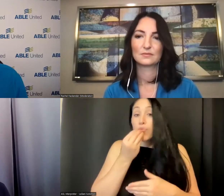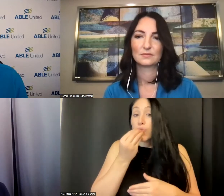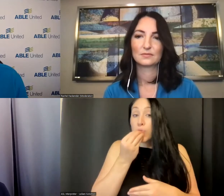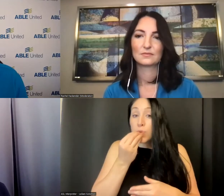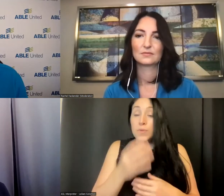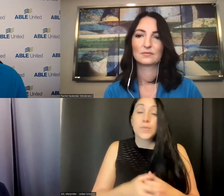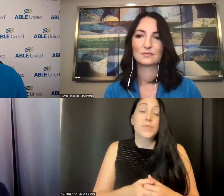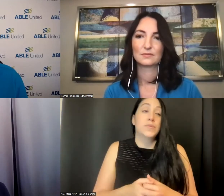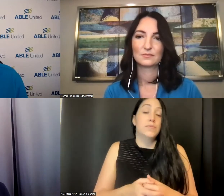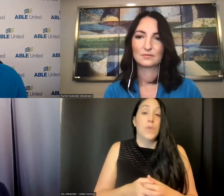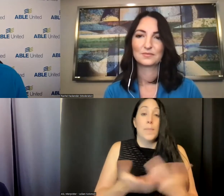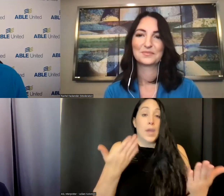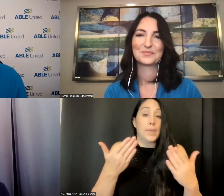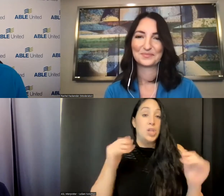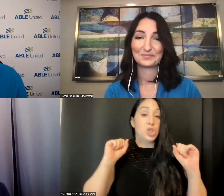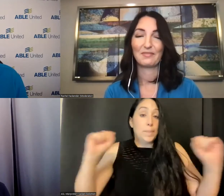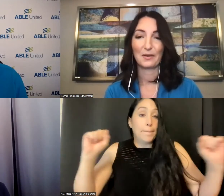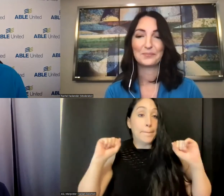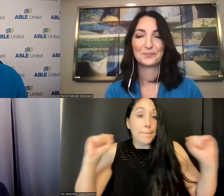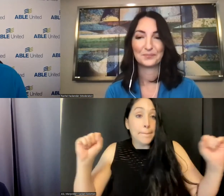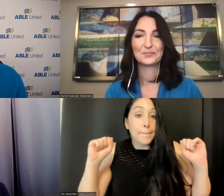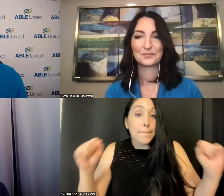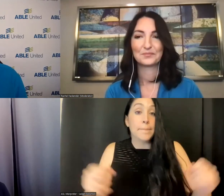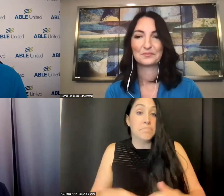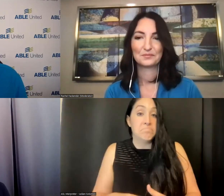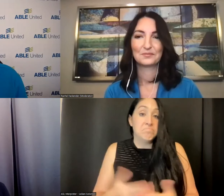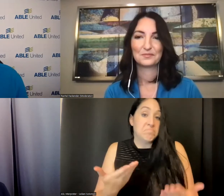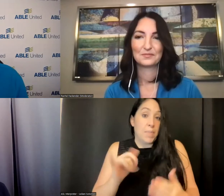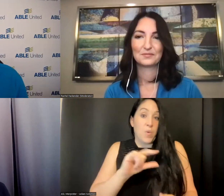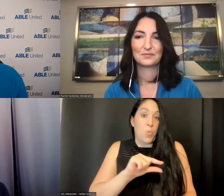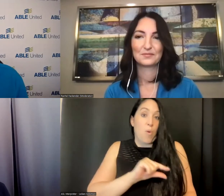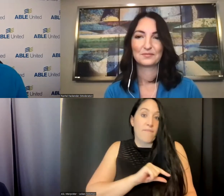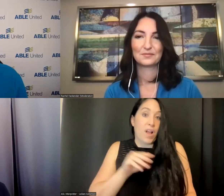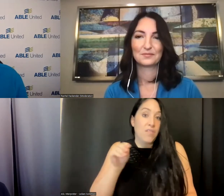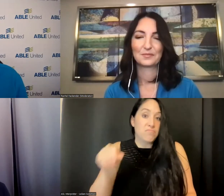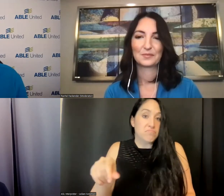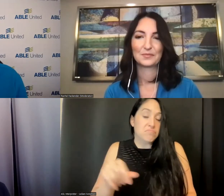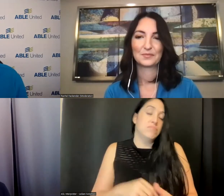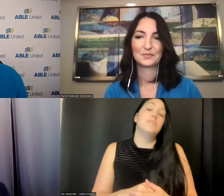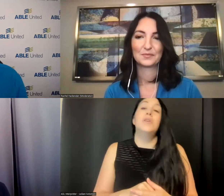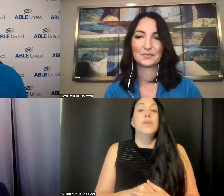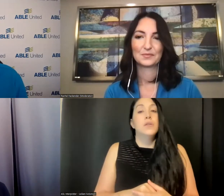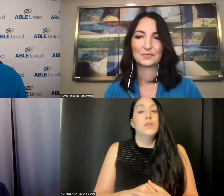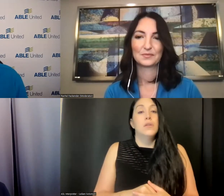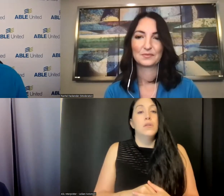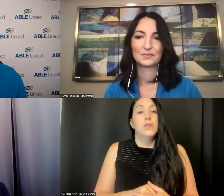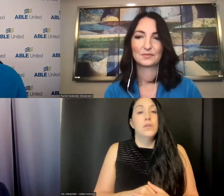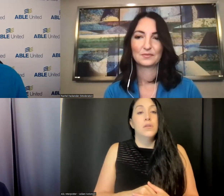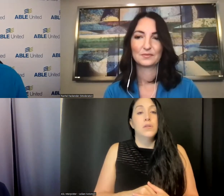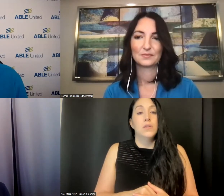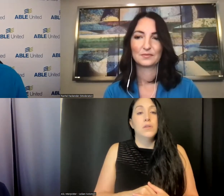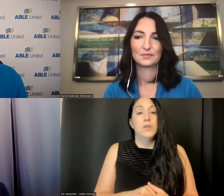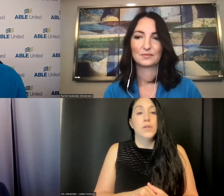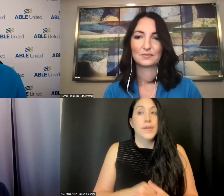maybe getting a gym membership. That would probably be a qualified disability expense. It's usually, giving the money away would be